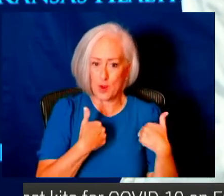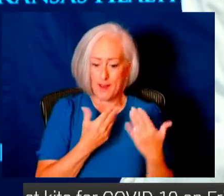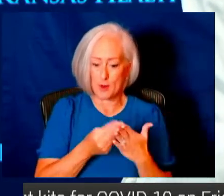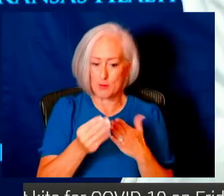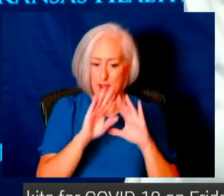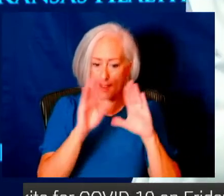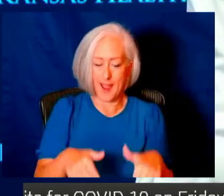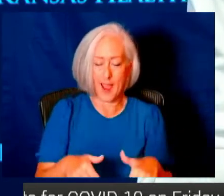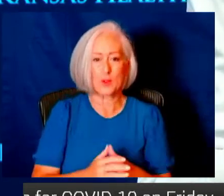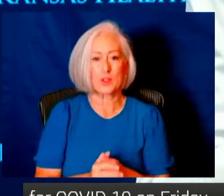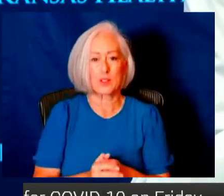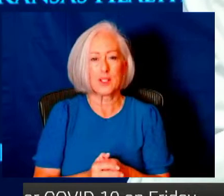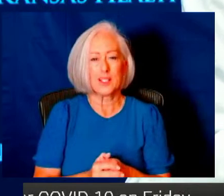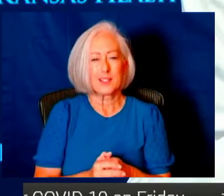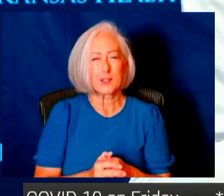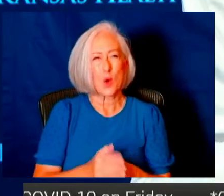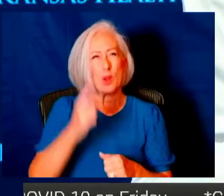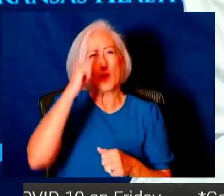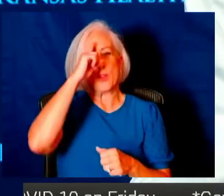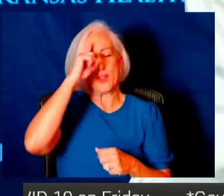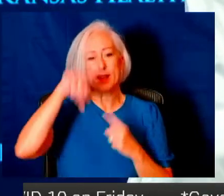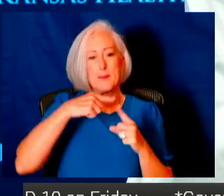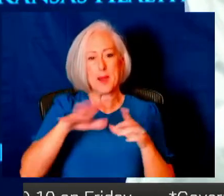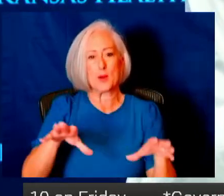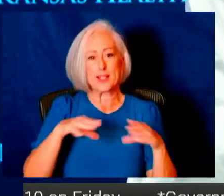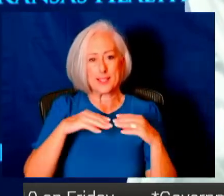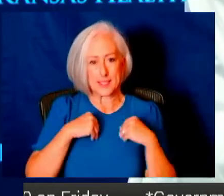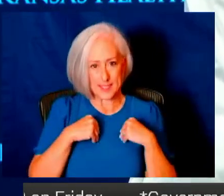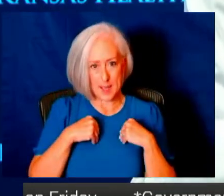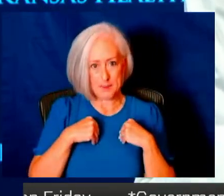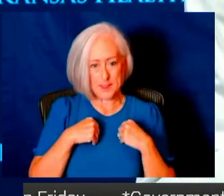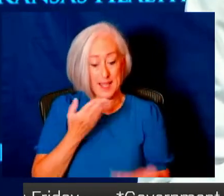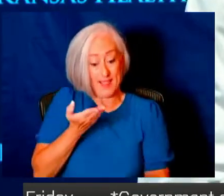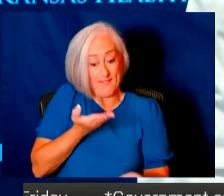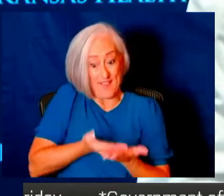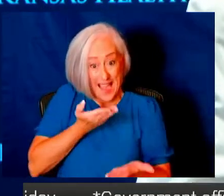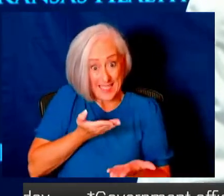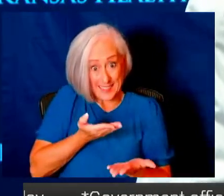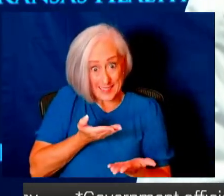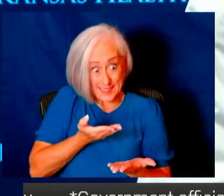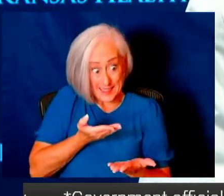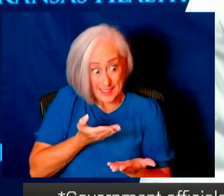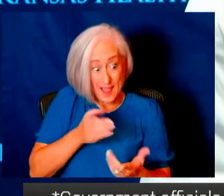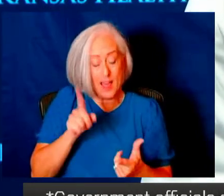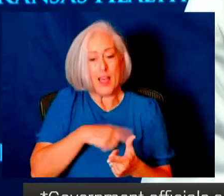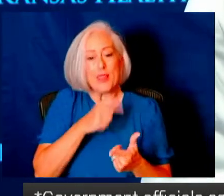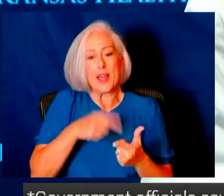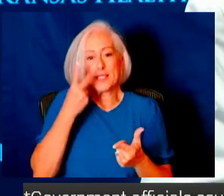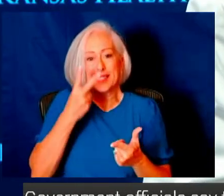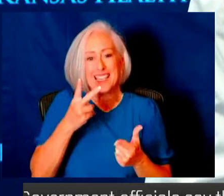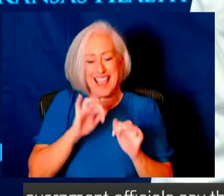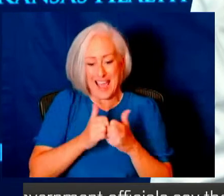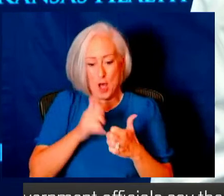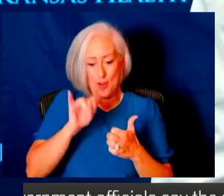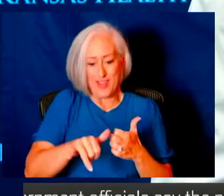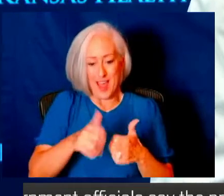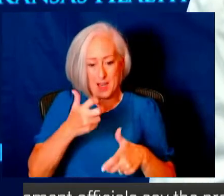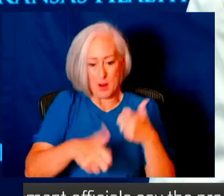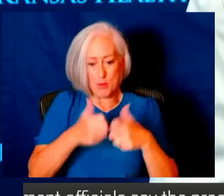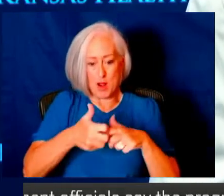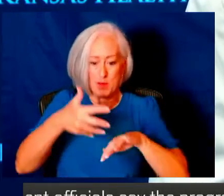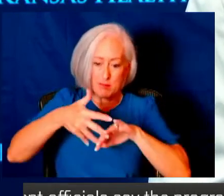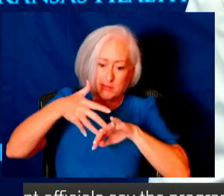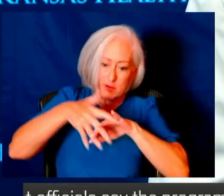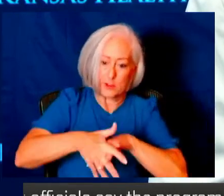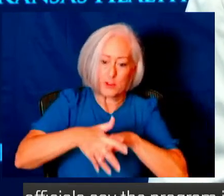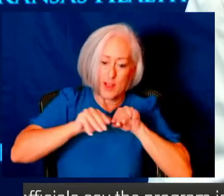you just accept the facts on face value, then you have to recognize how it continues to permeate throughout society and how it does affect folks.